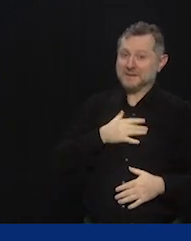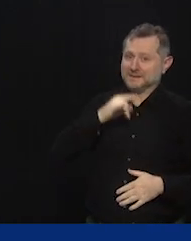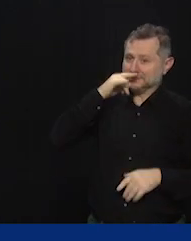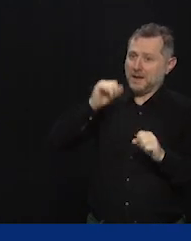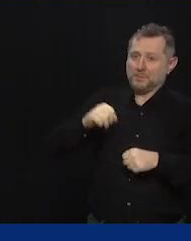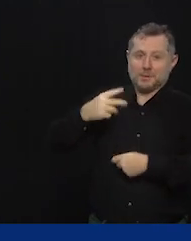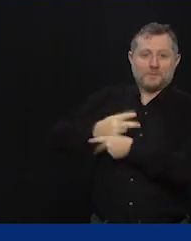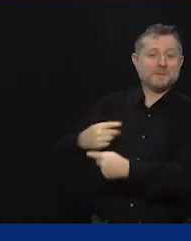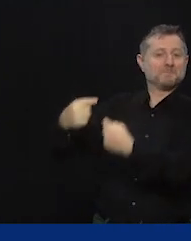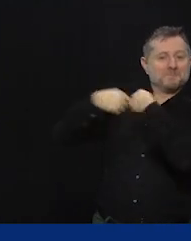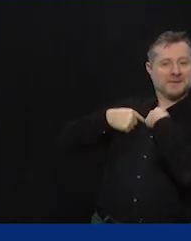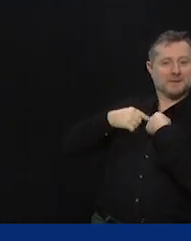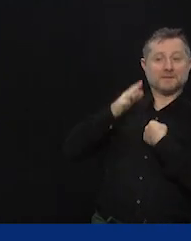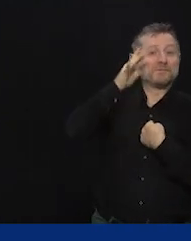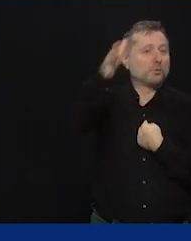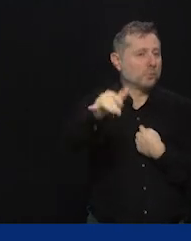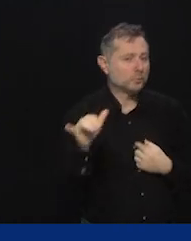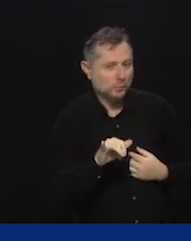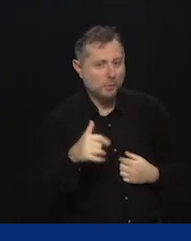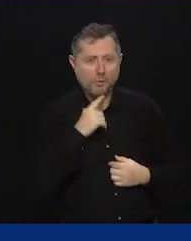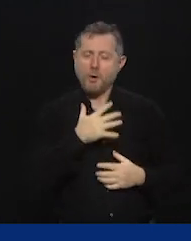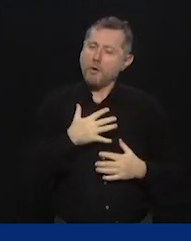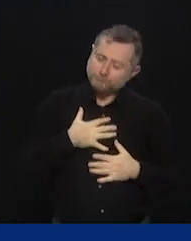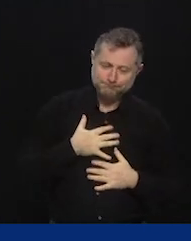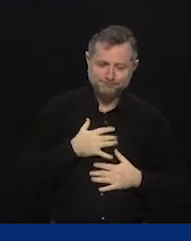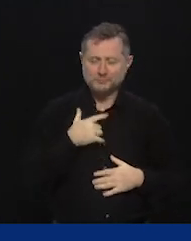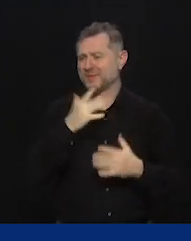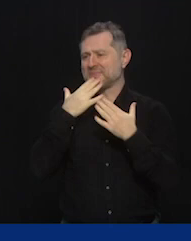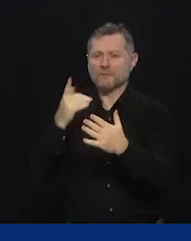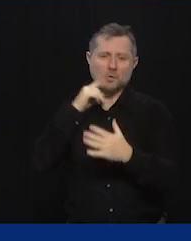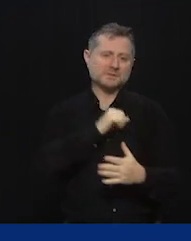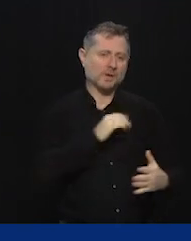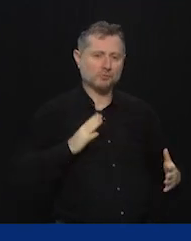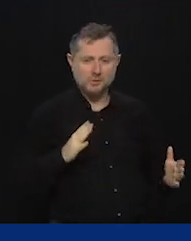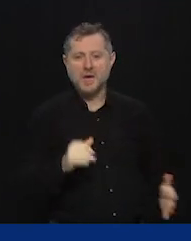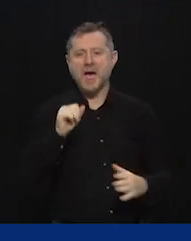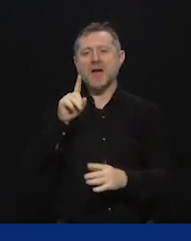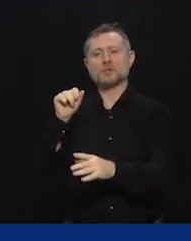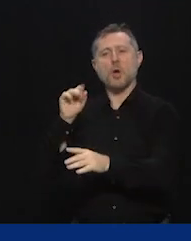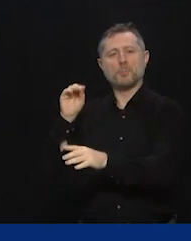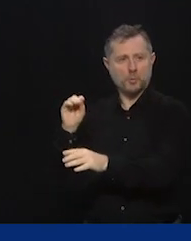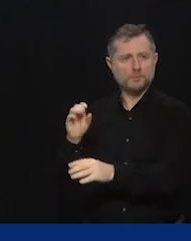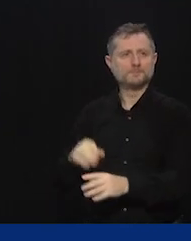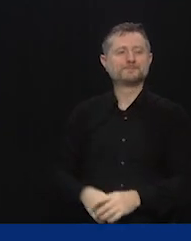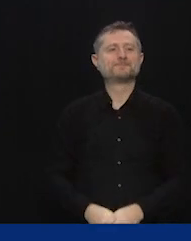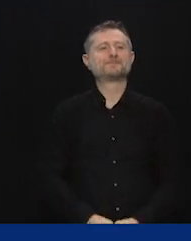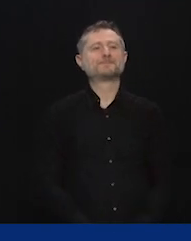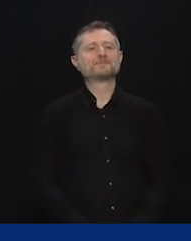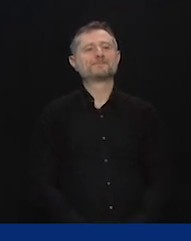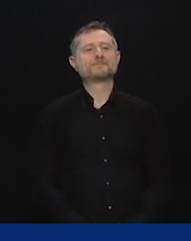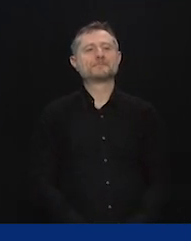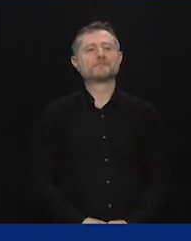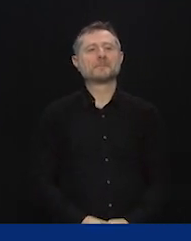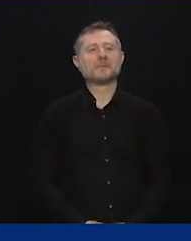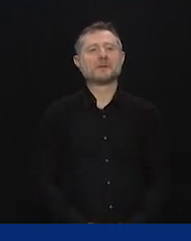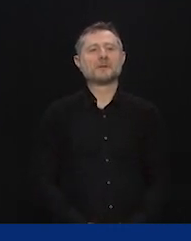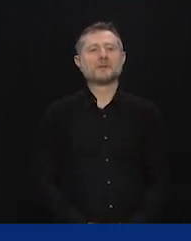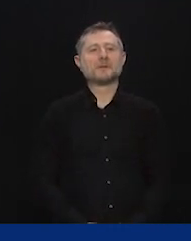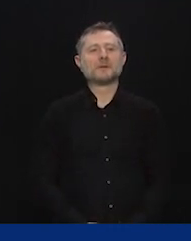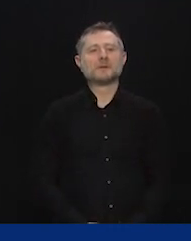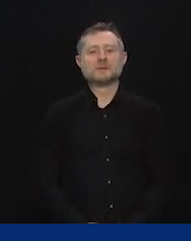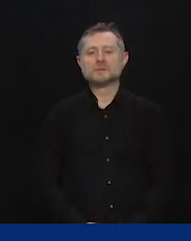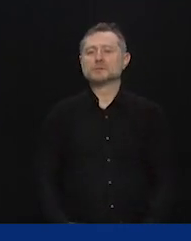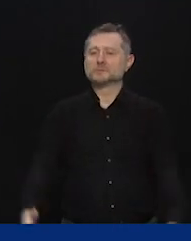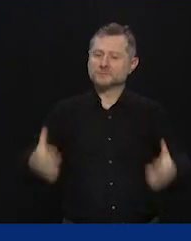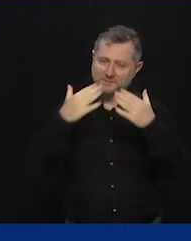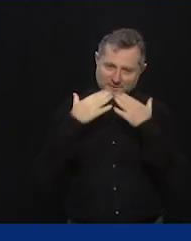how it's all so personal. So Senator Dabu. Thank you very much. Thank you. Governor Hochul, thank you. Good afternoon, and thank you,